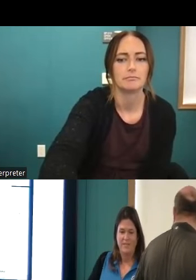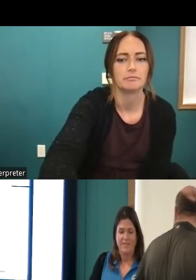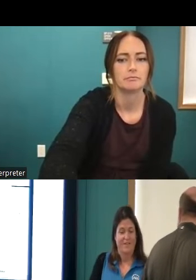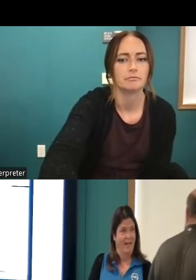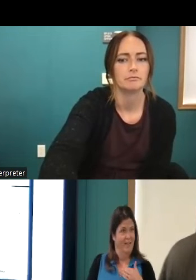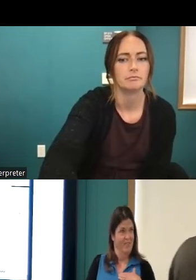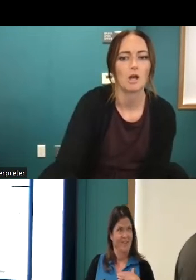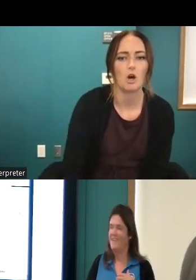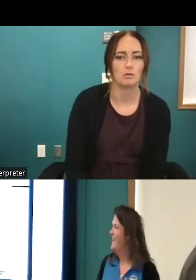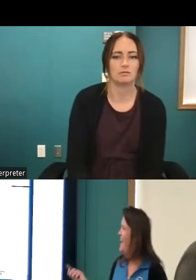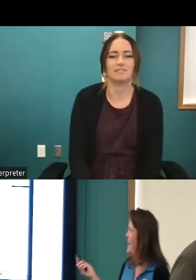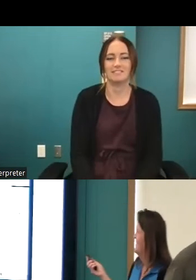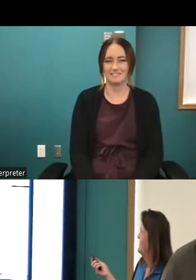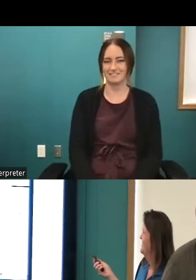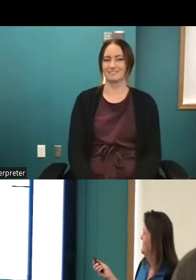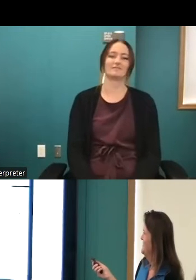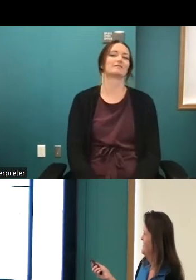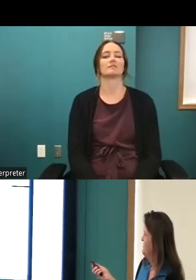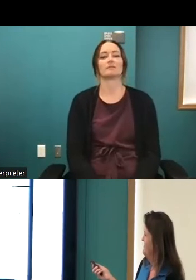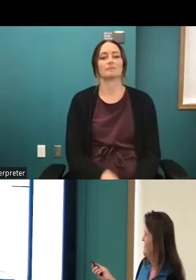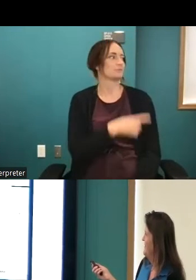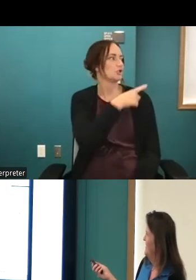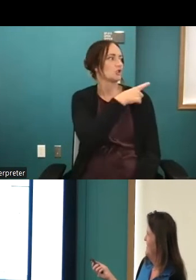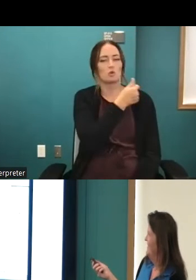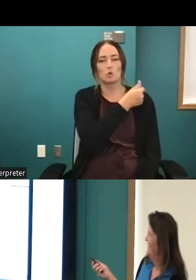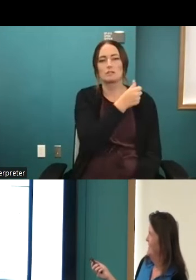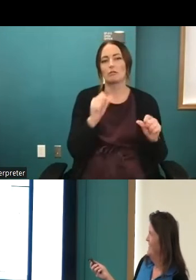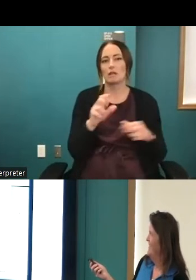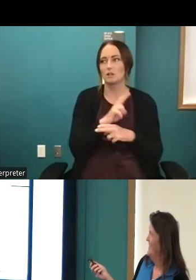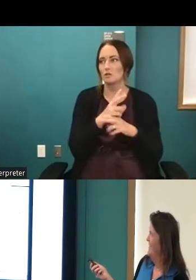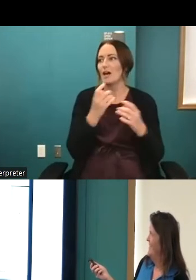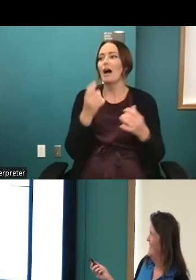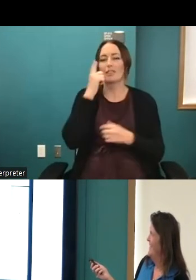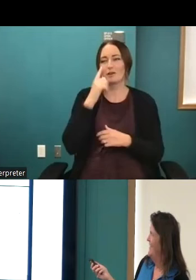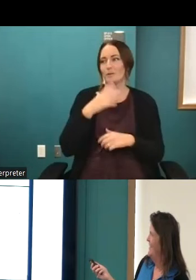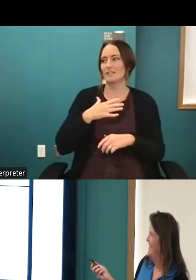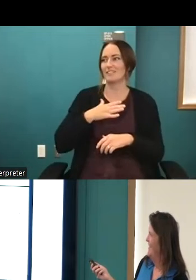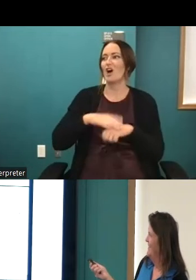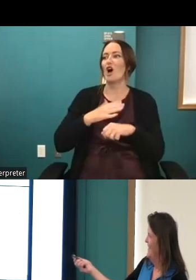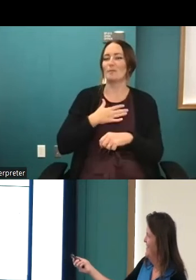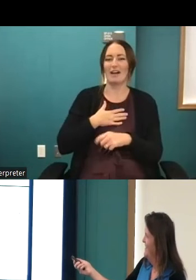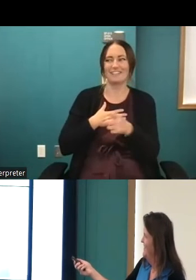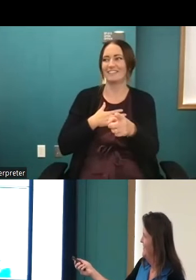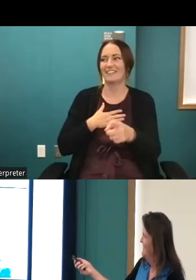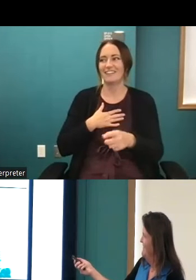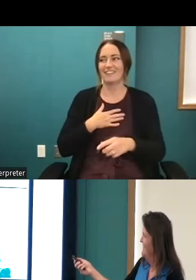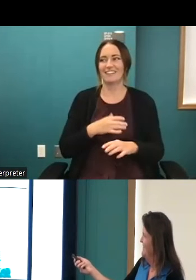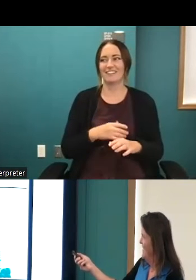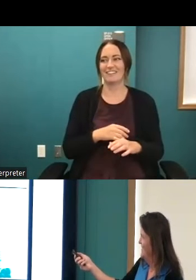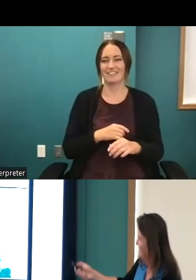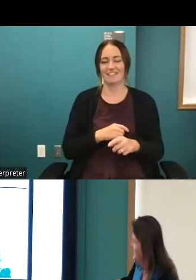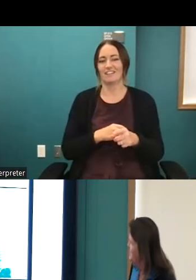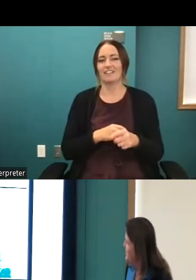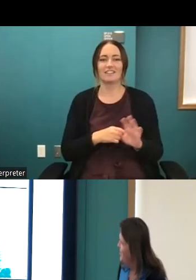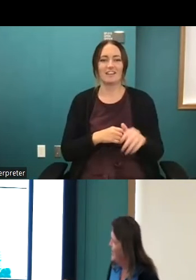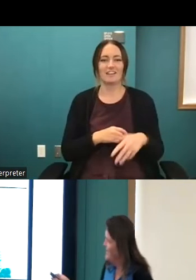Oh, is this the, I can use it now? Yay. All right, sorry. Hopefully. Sorry, we'll get out of that. Go ahead. Can you use it? There we go.